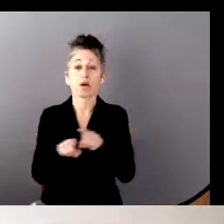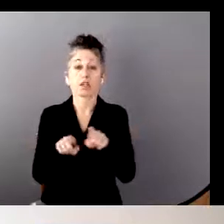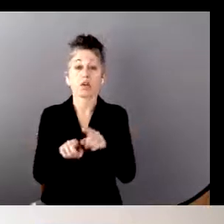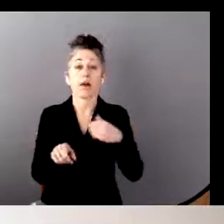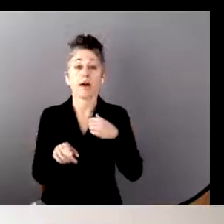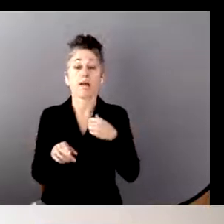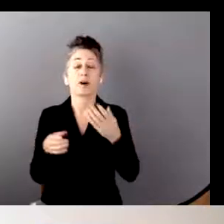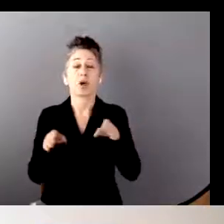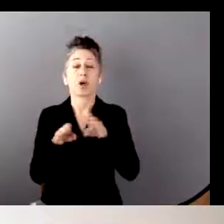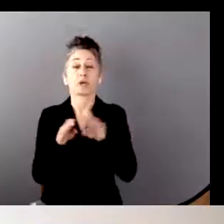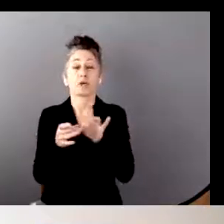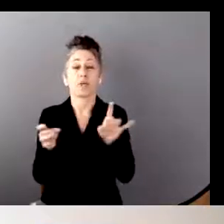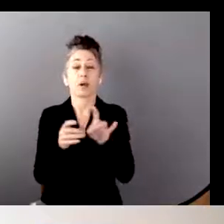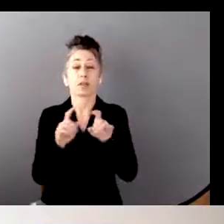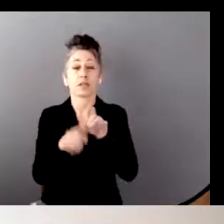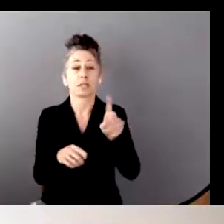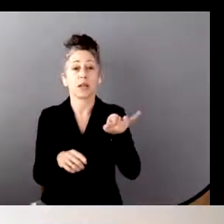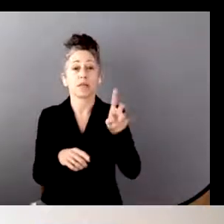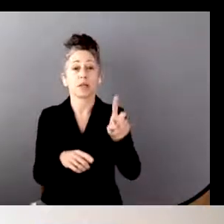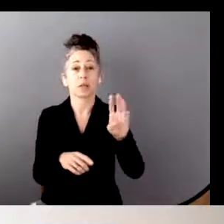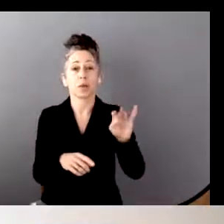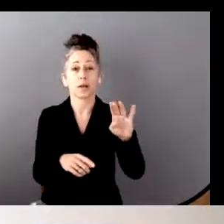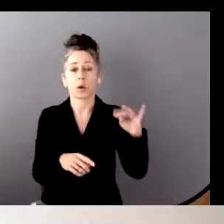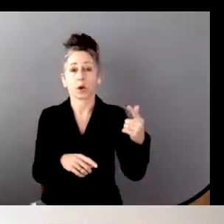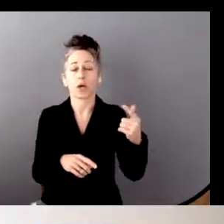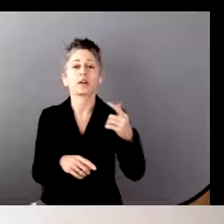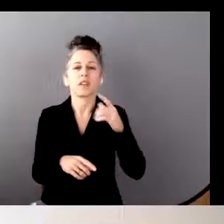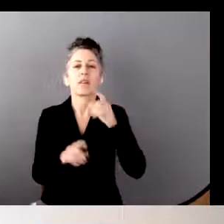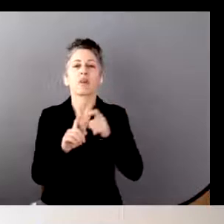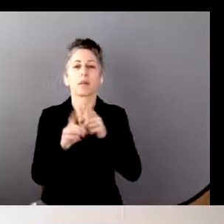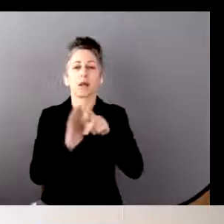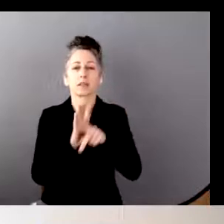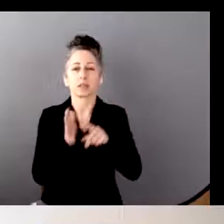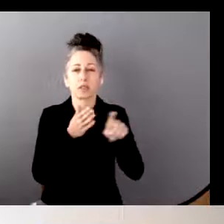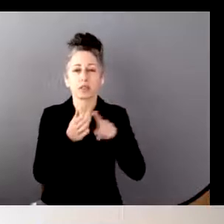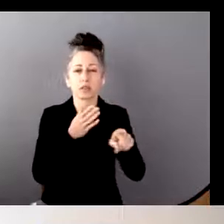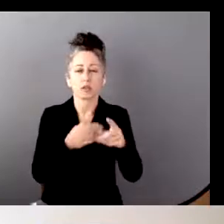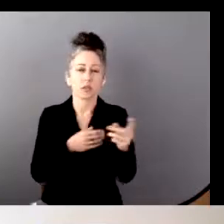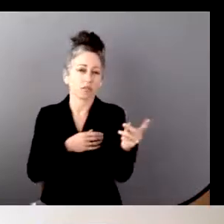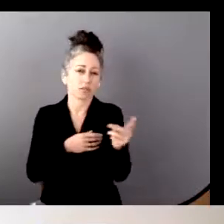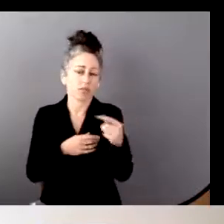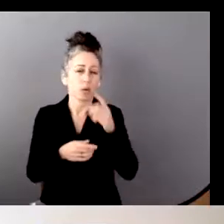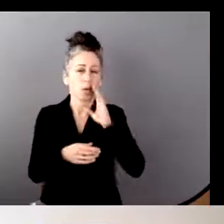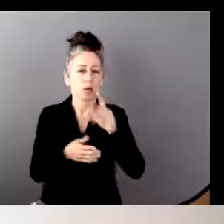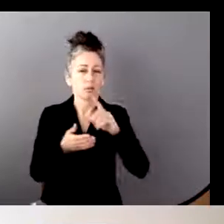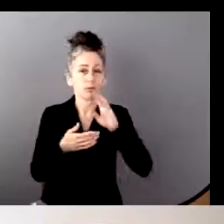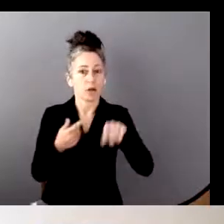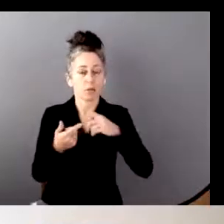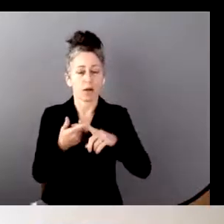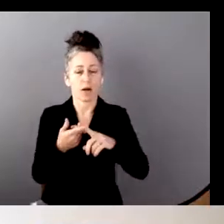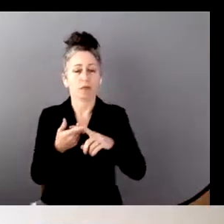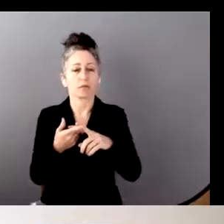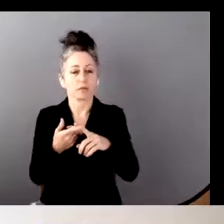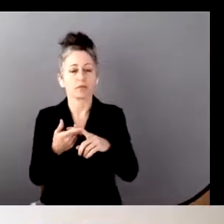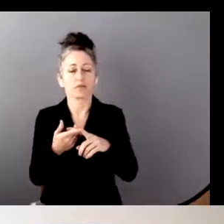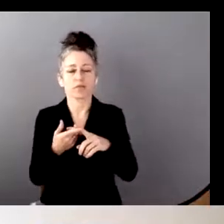remarks from David Wittenberg and David Mann from Mathematical Policy Research. They'll talk about the whole 4 days, and by all means,